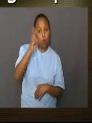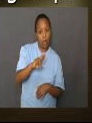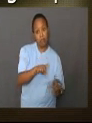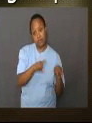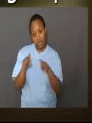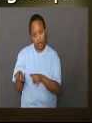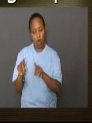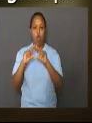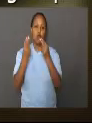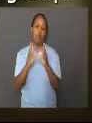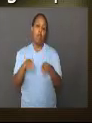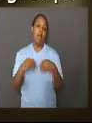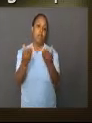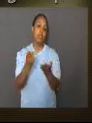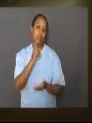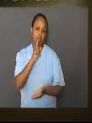individual or a group.